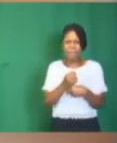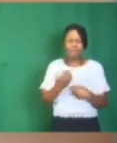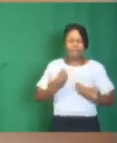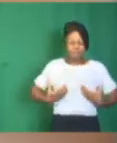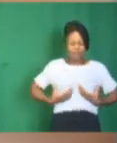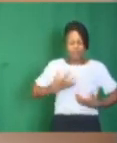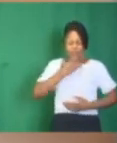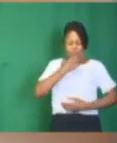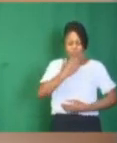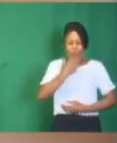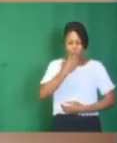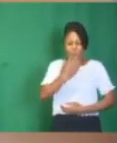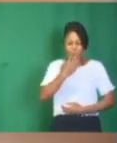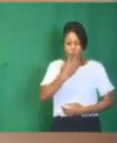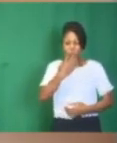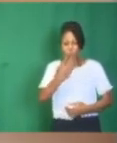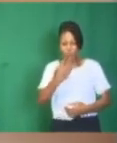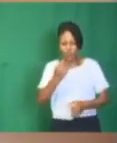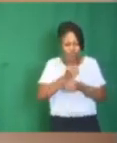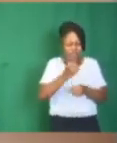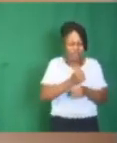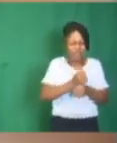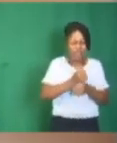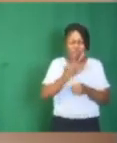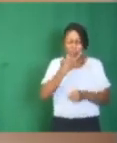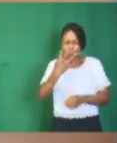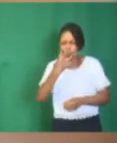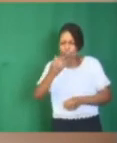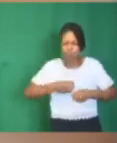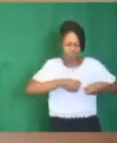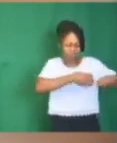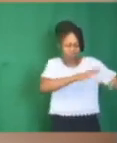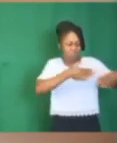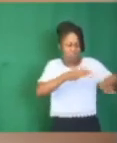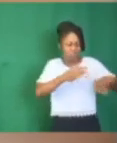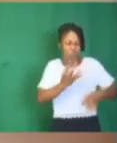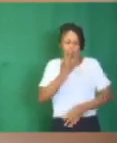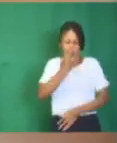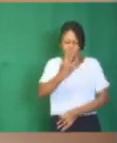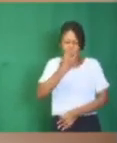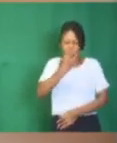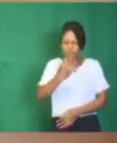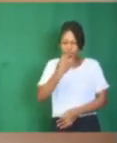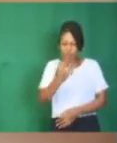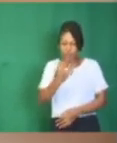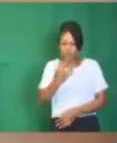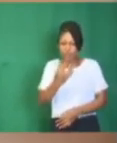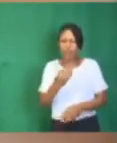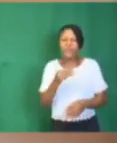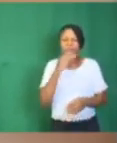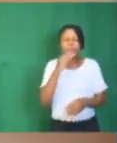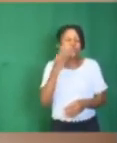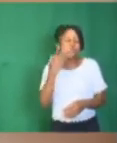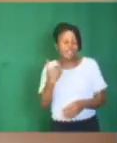lungs, their function being taking out or excreting carbon dioxide, whereby we then exhale air that has a lot